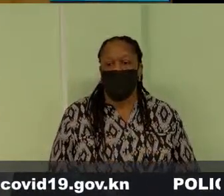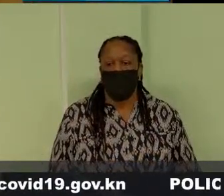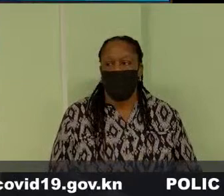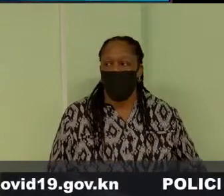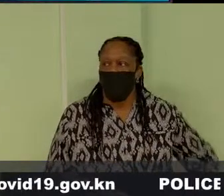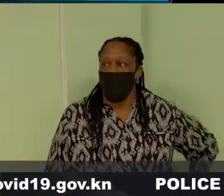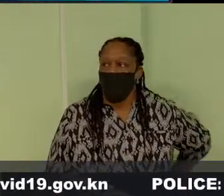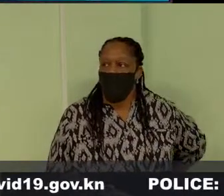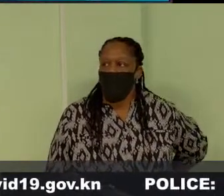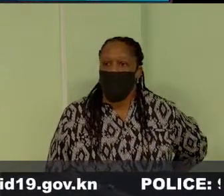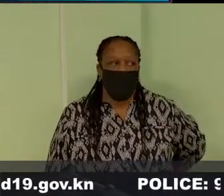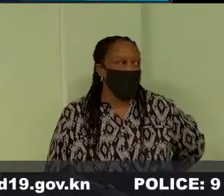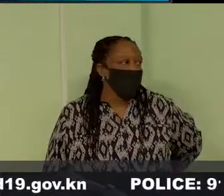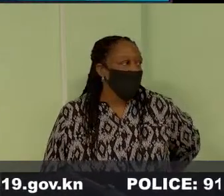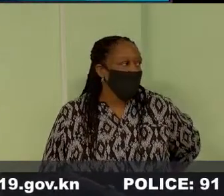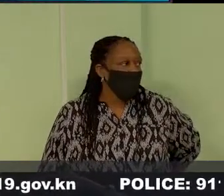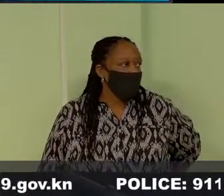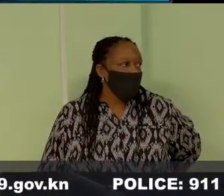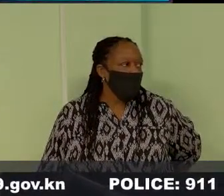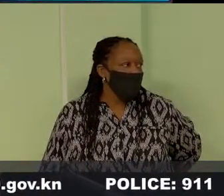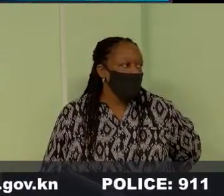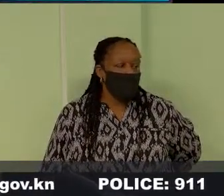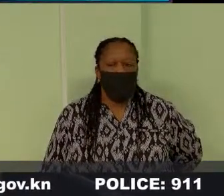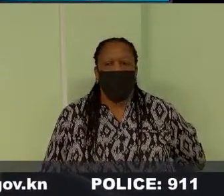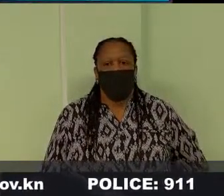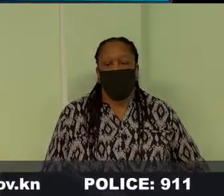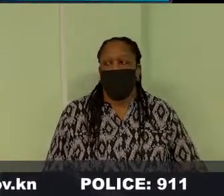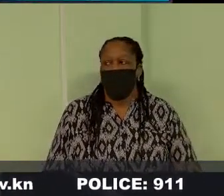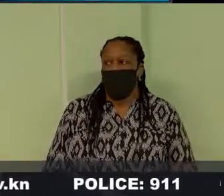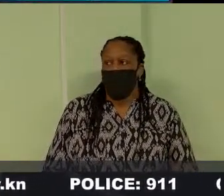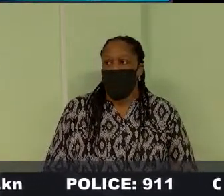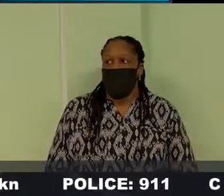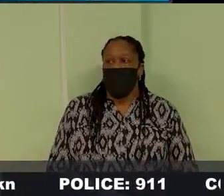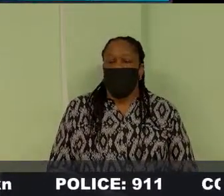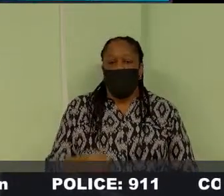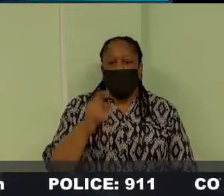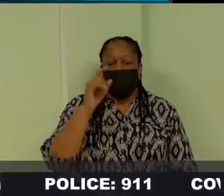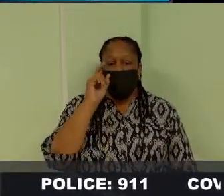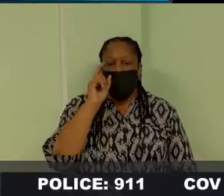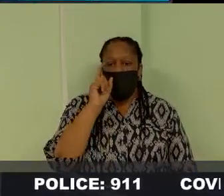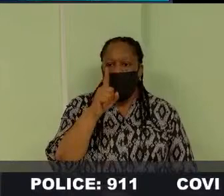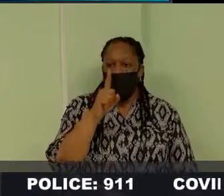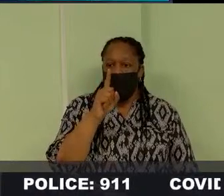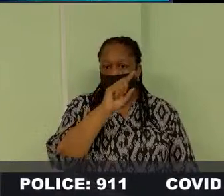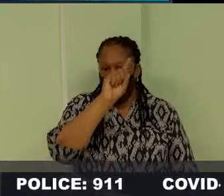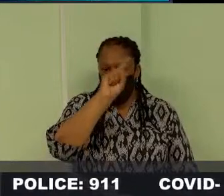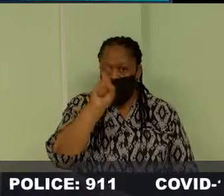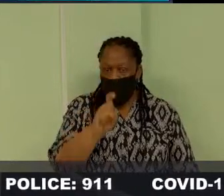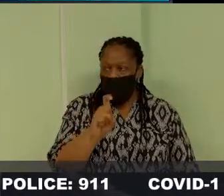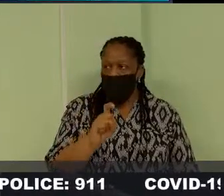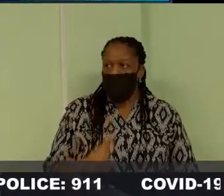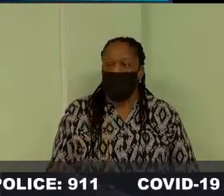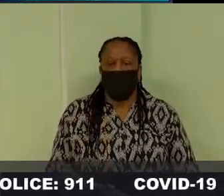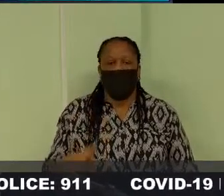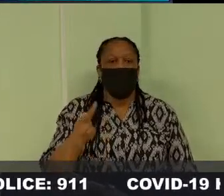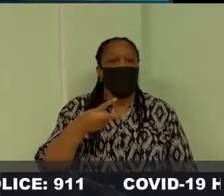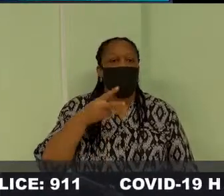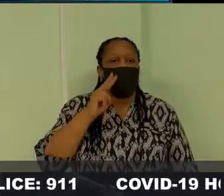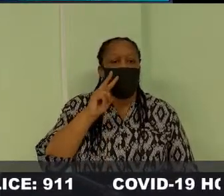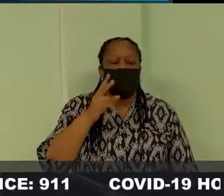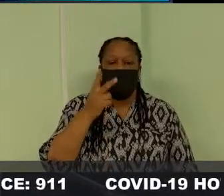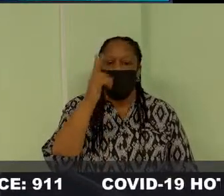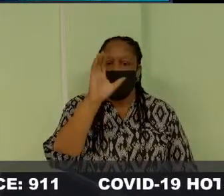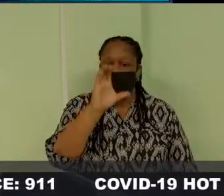And this is our last question for today, and it has to do with vitamin C. What is the role of